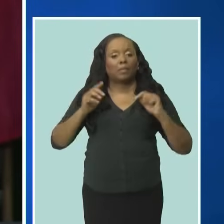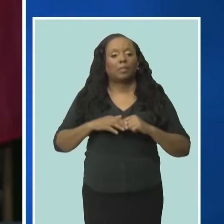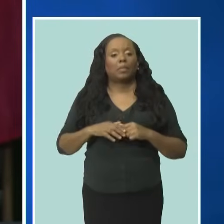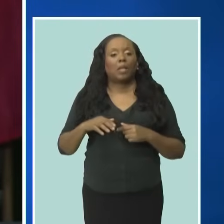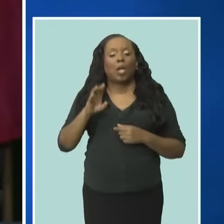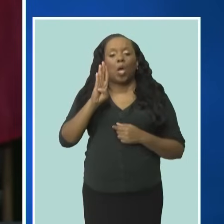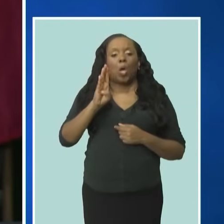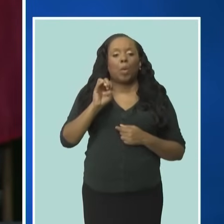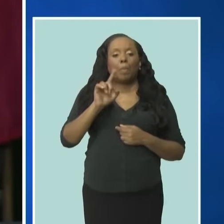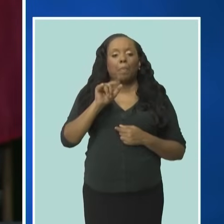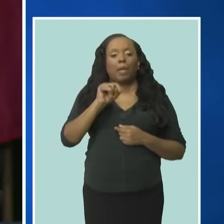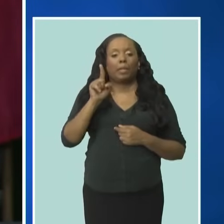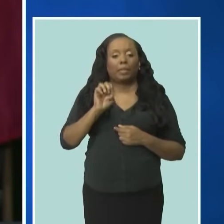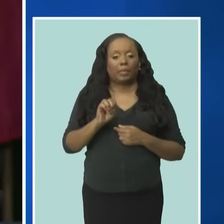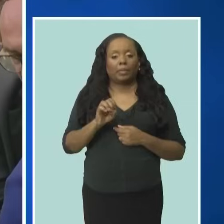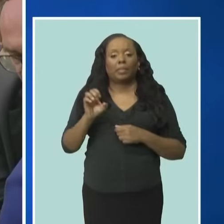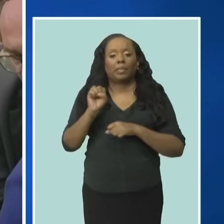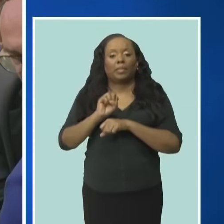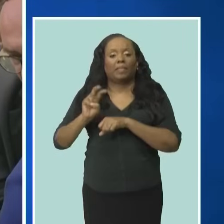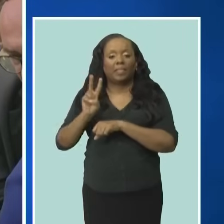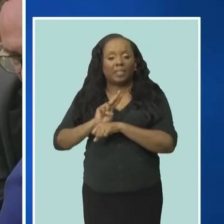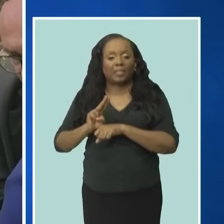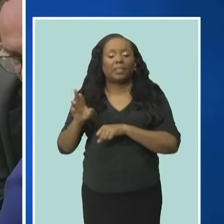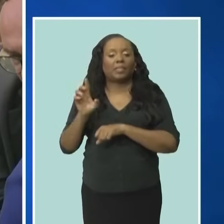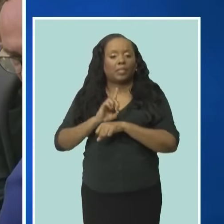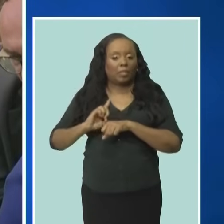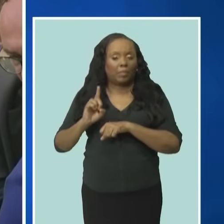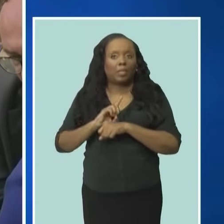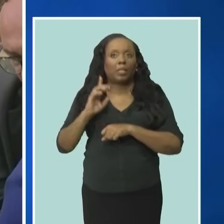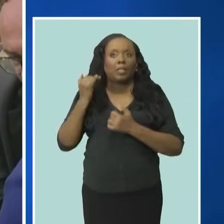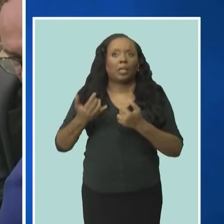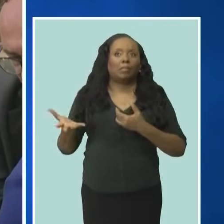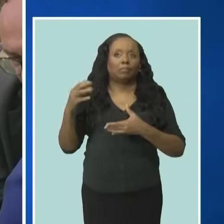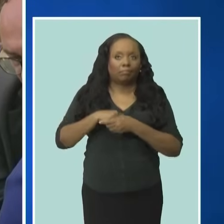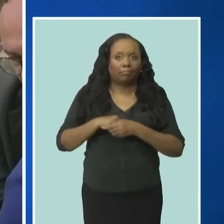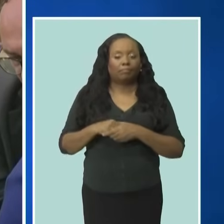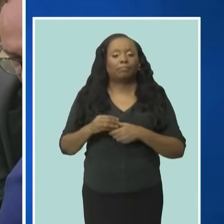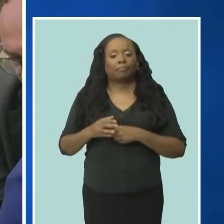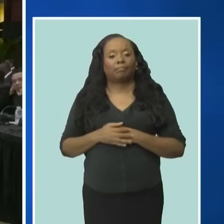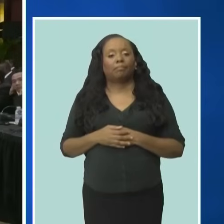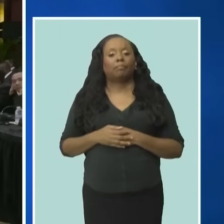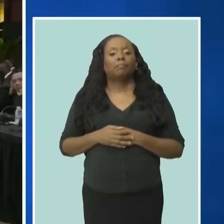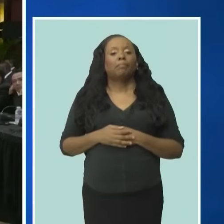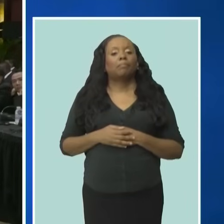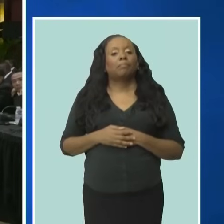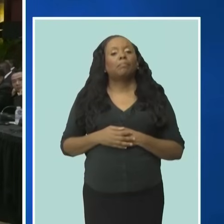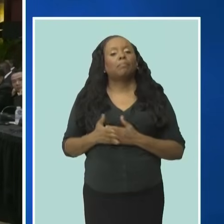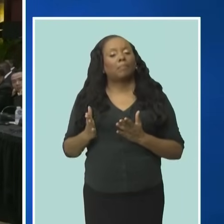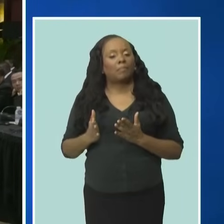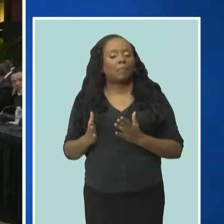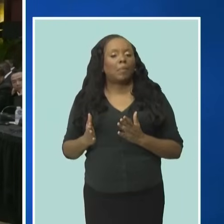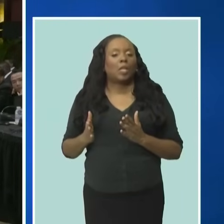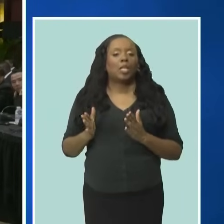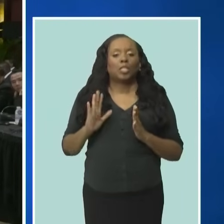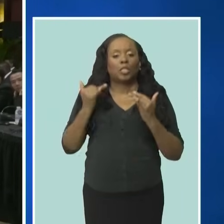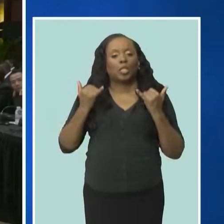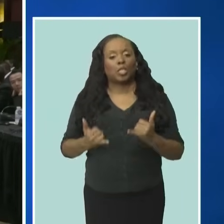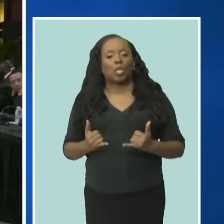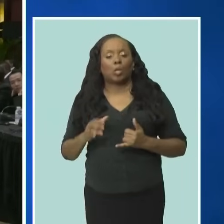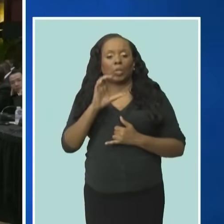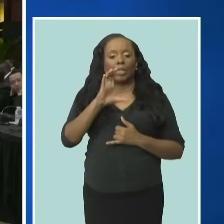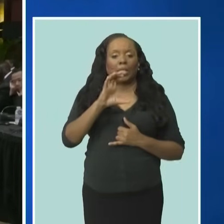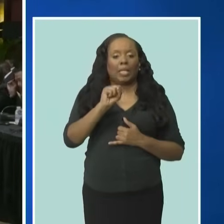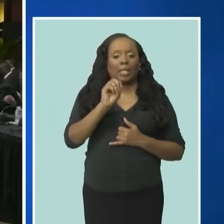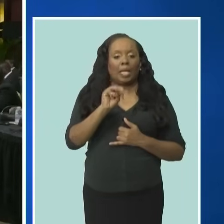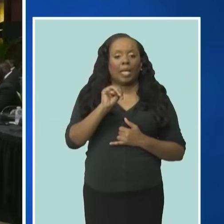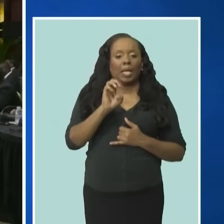St. Vincent and Dominica are the others. Prime Minister Holness says the pace and scope of the implementation of the Caricom single market